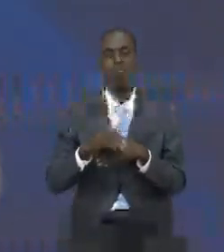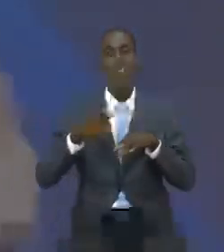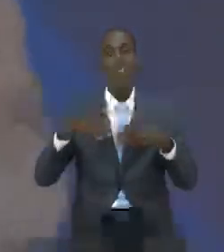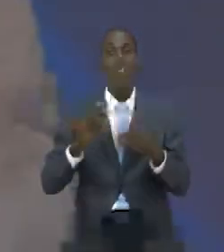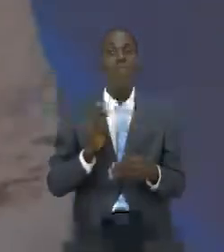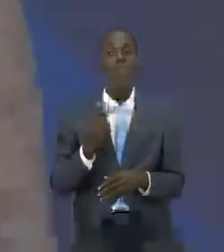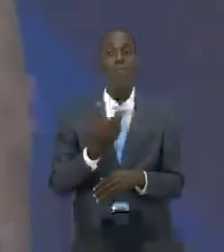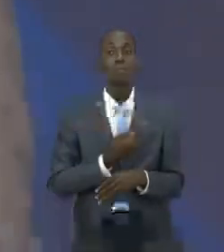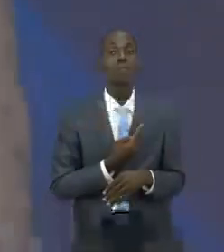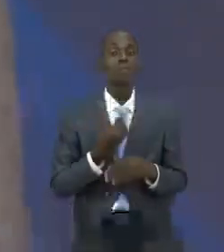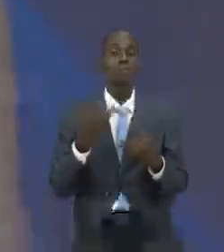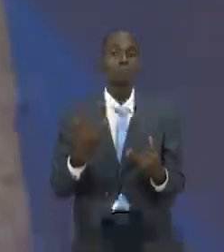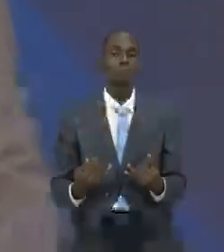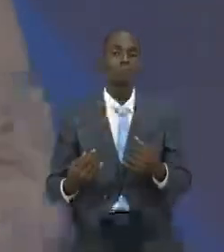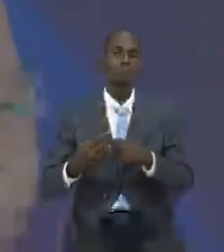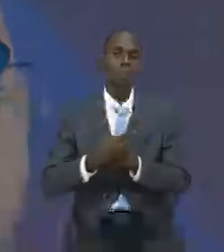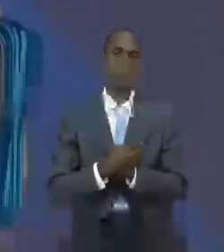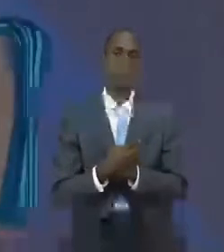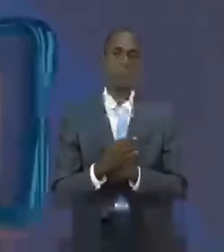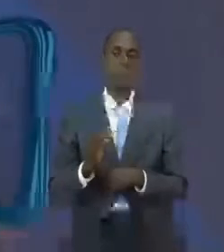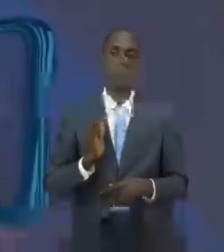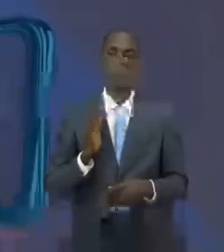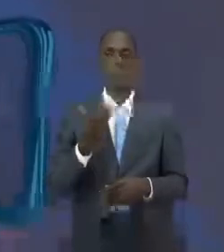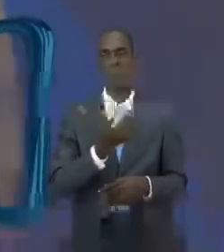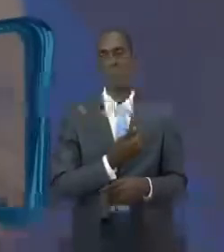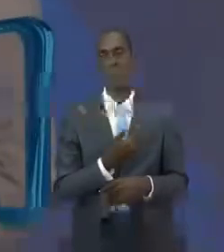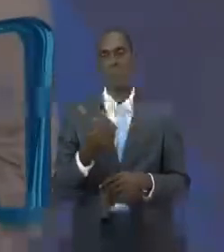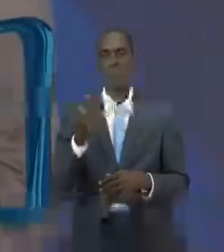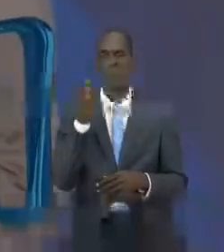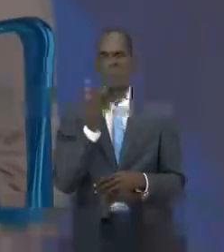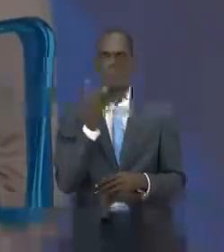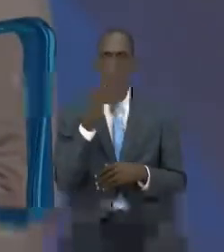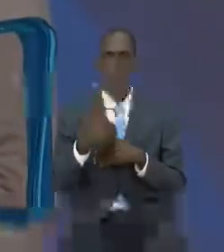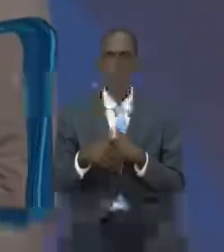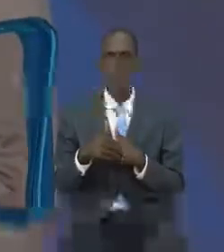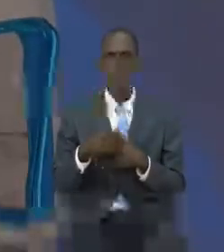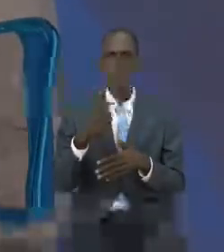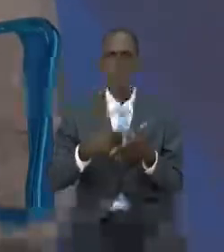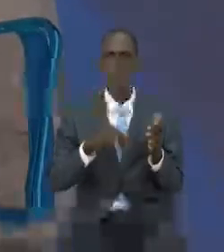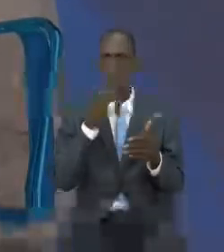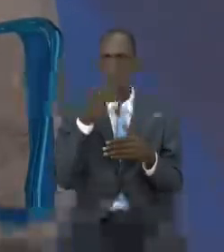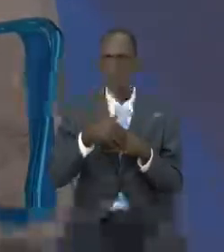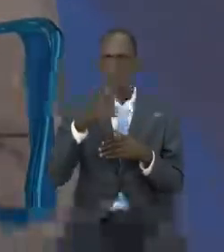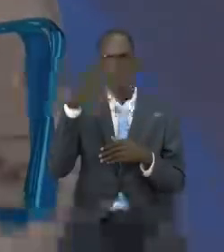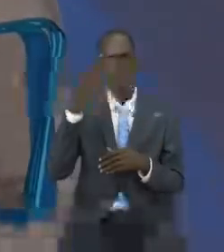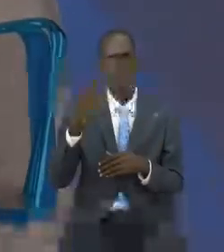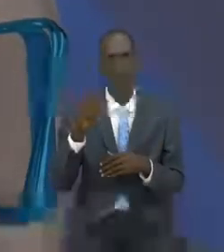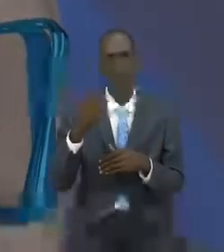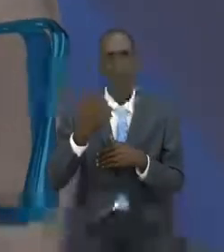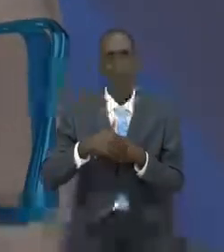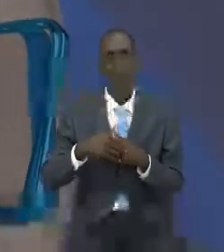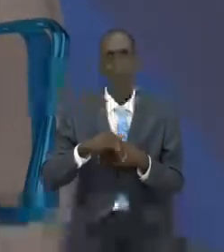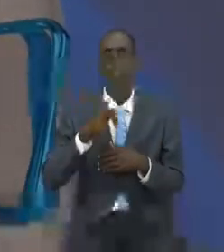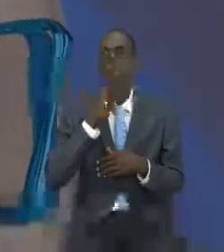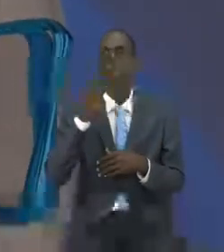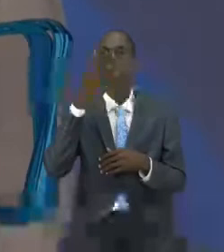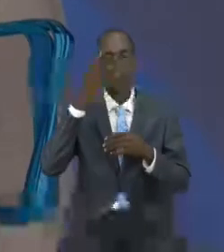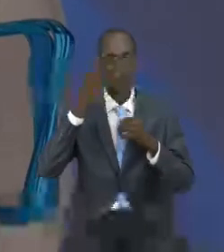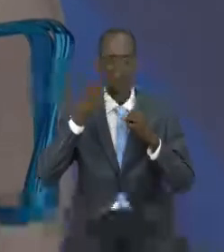this day our daily bread. What's bread for? Bread is for